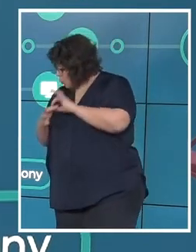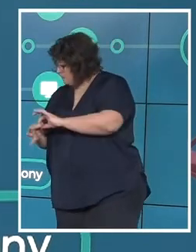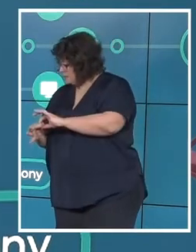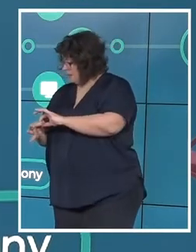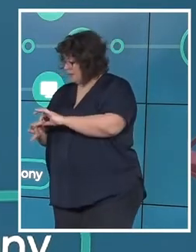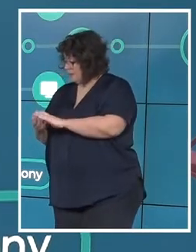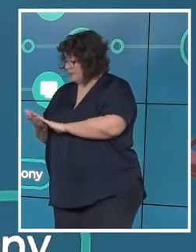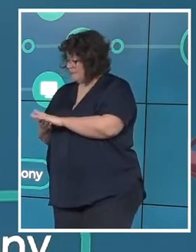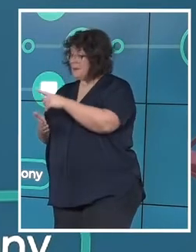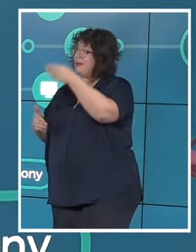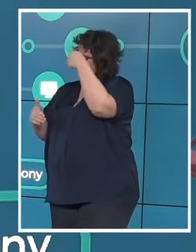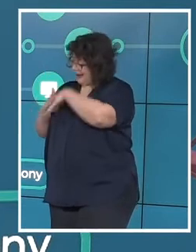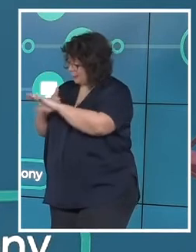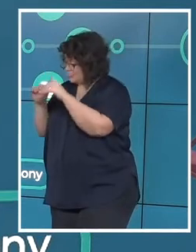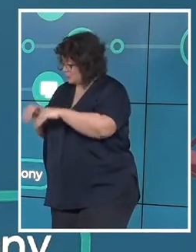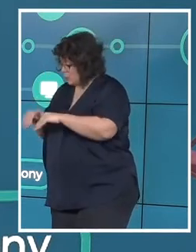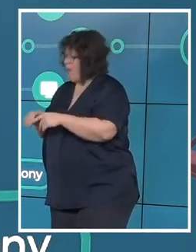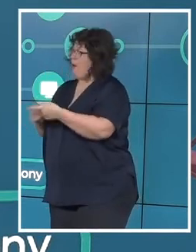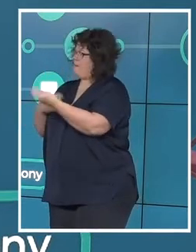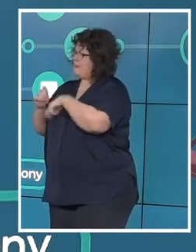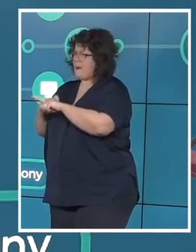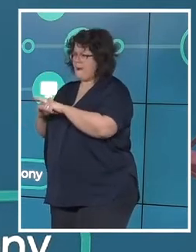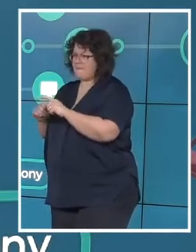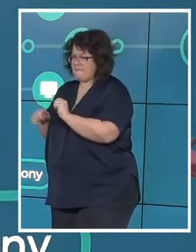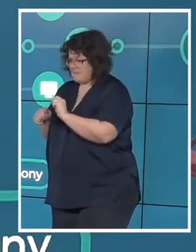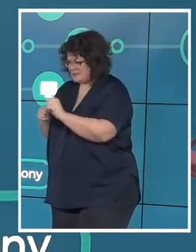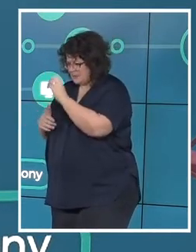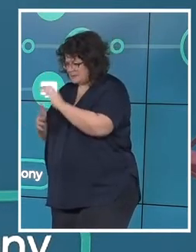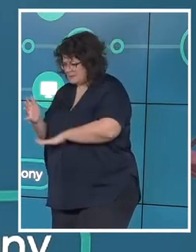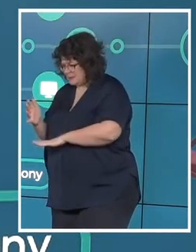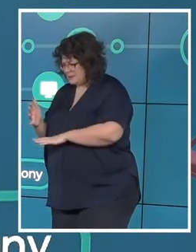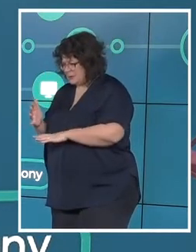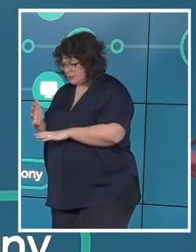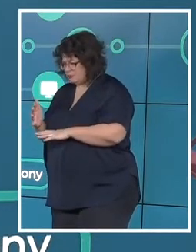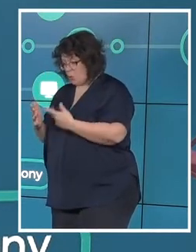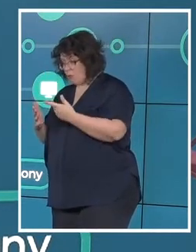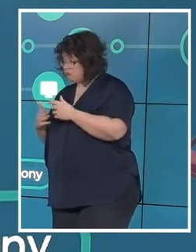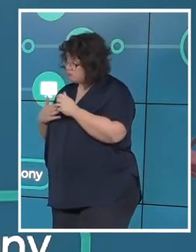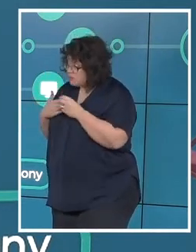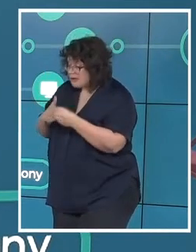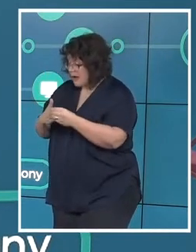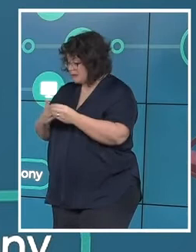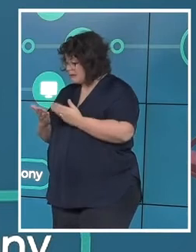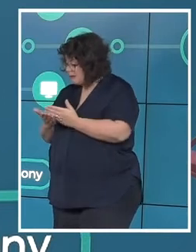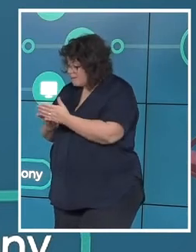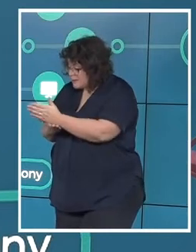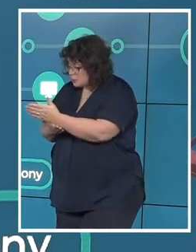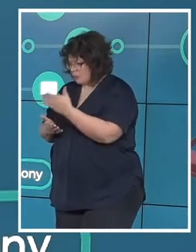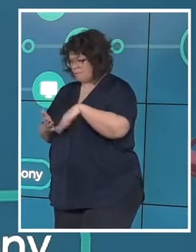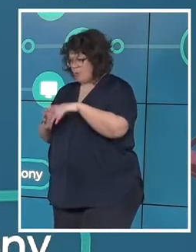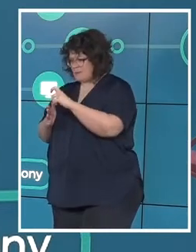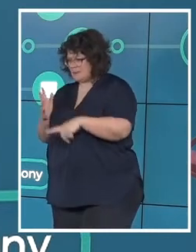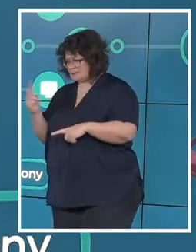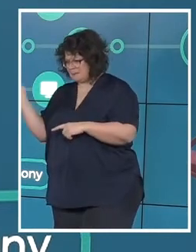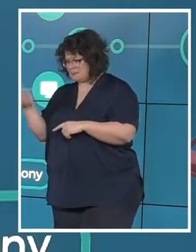you guided navigation, even from a disability perspective around that store, the impact that could actually have on you. So